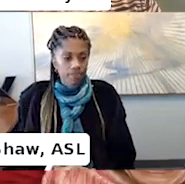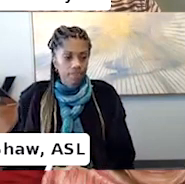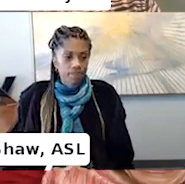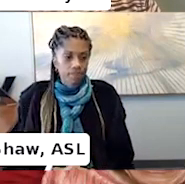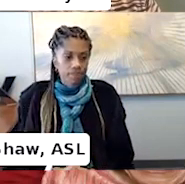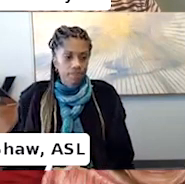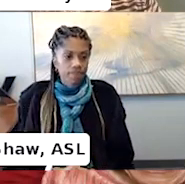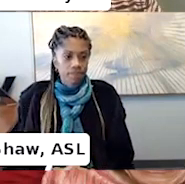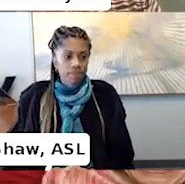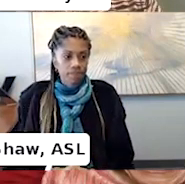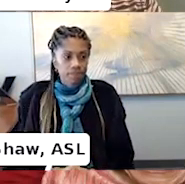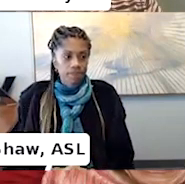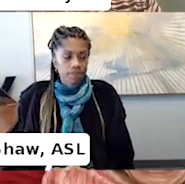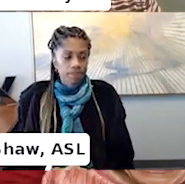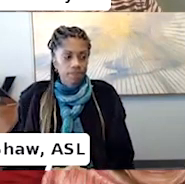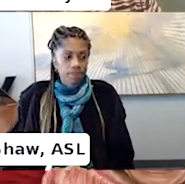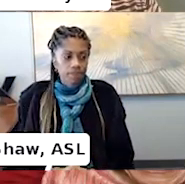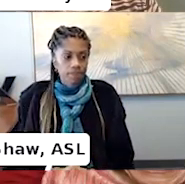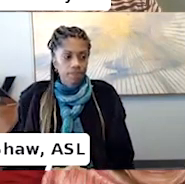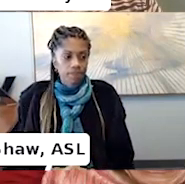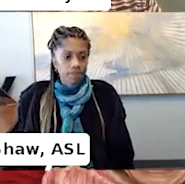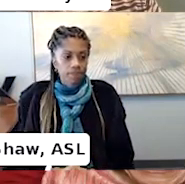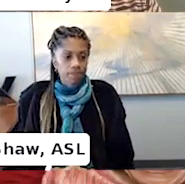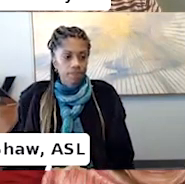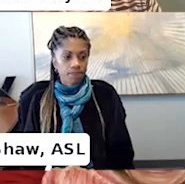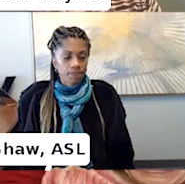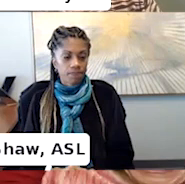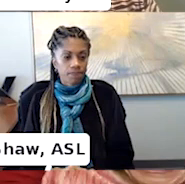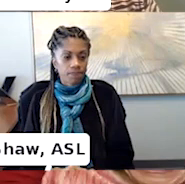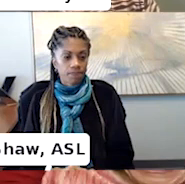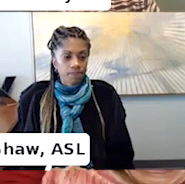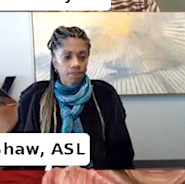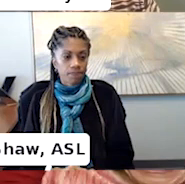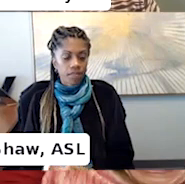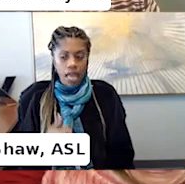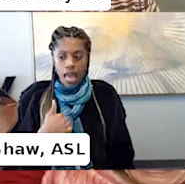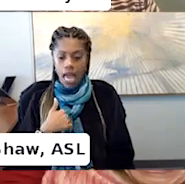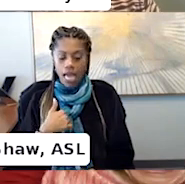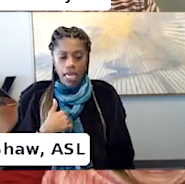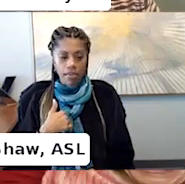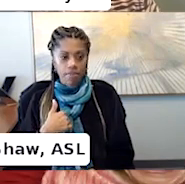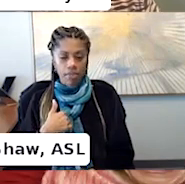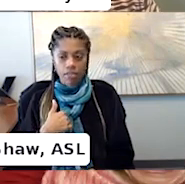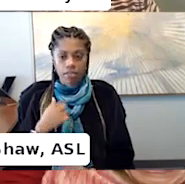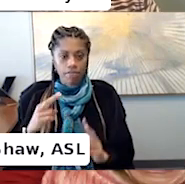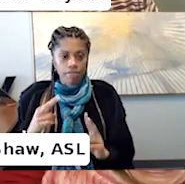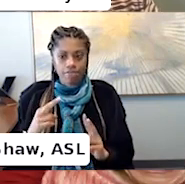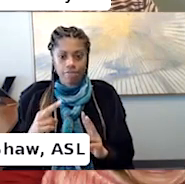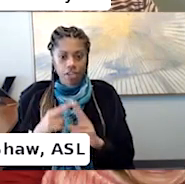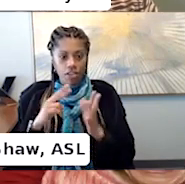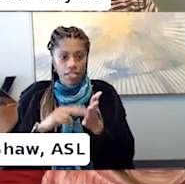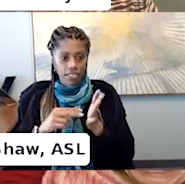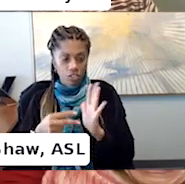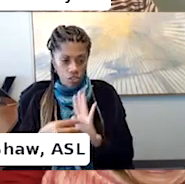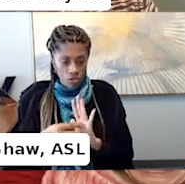very rich. And I've always been very intentional about wanting to